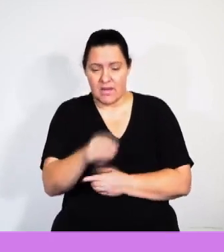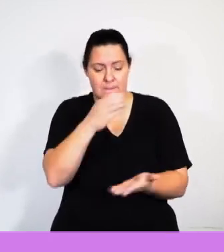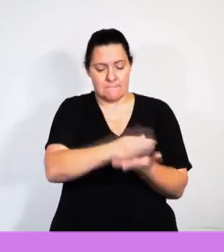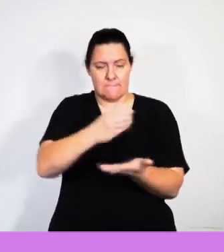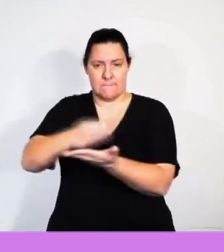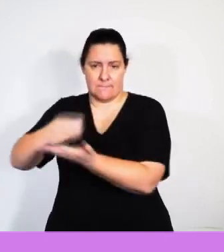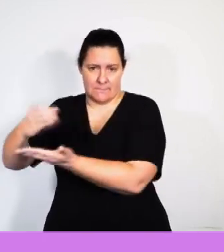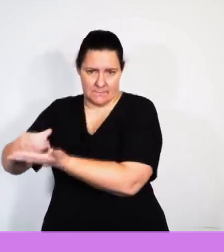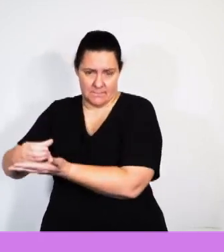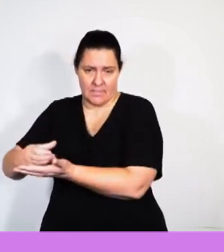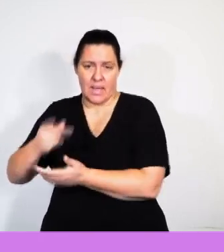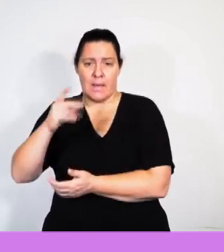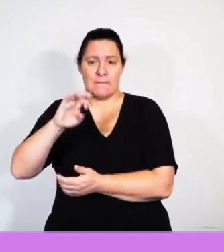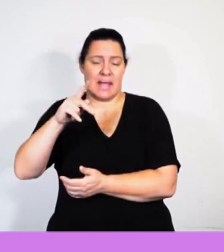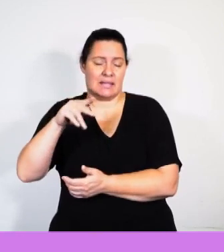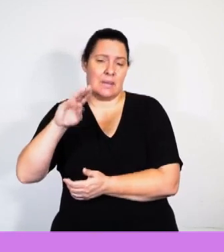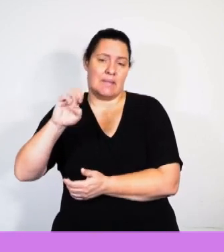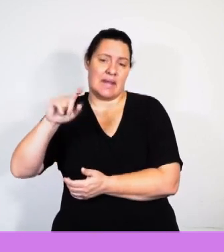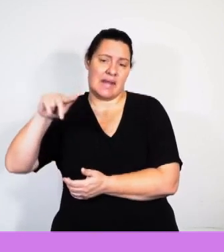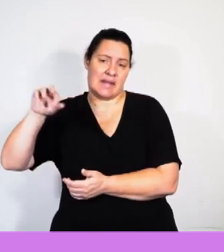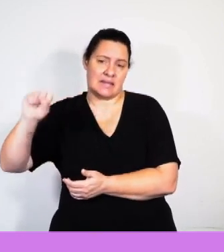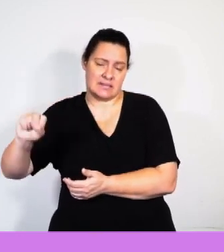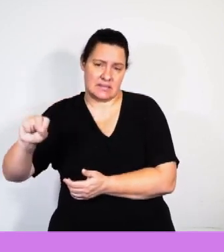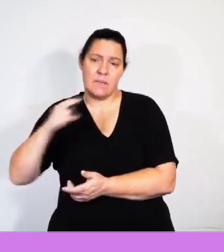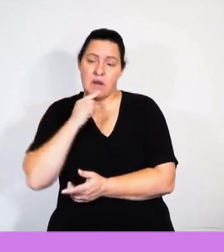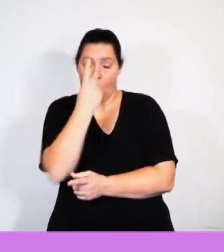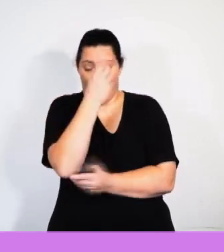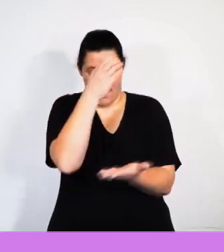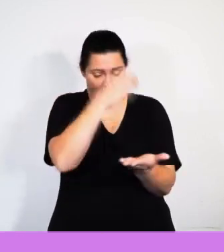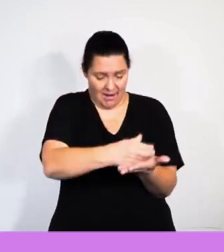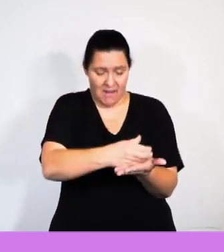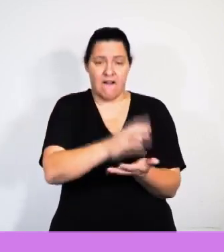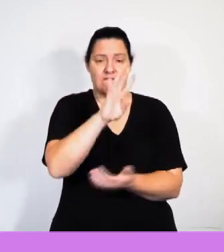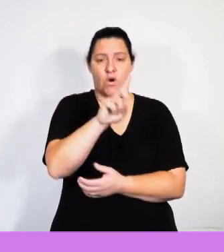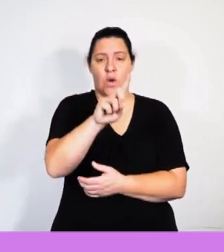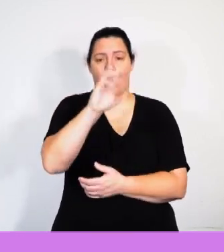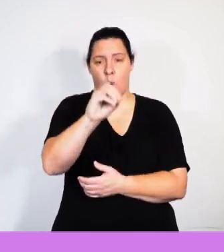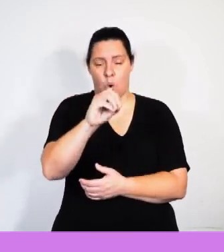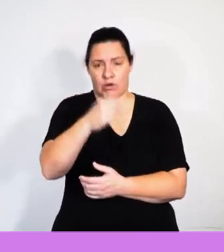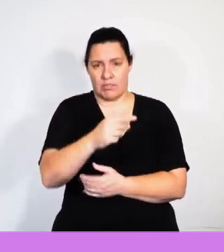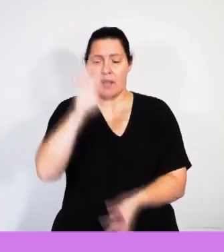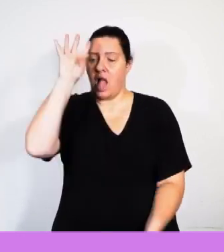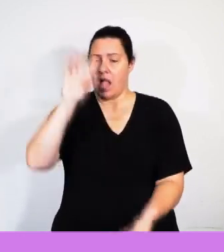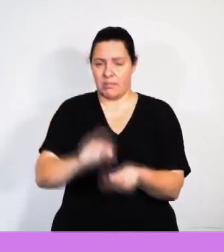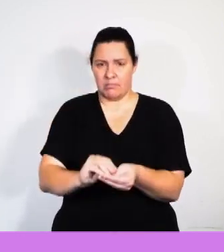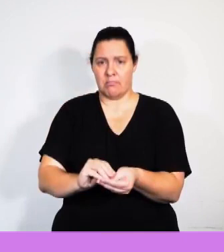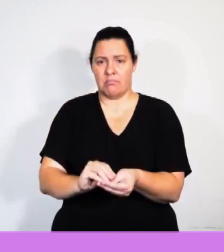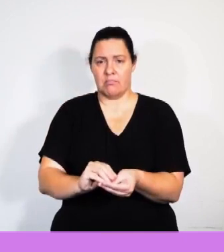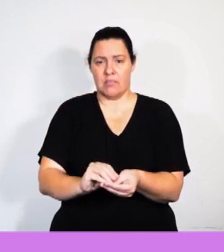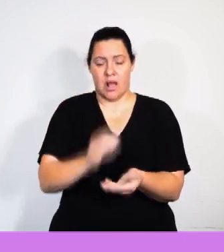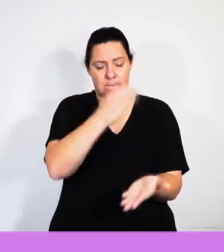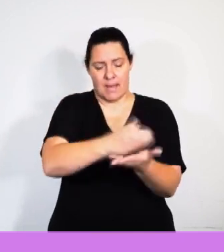beans. Each, it means one with which weighs 410 grams. Calculate the total